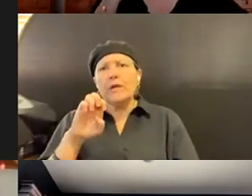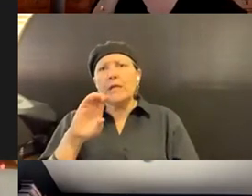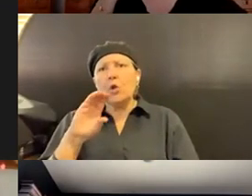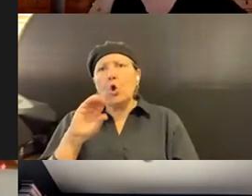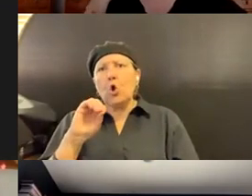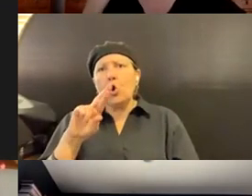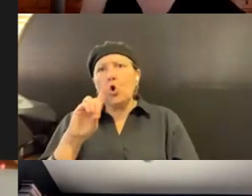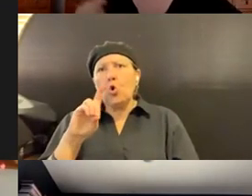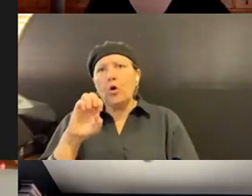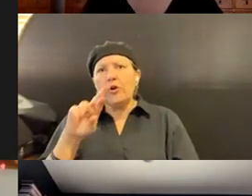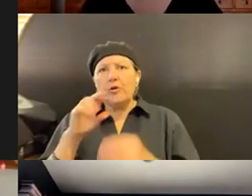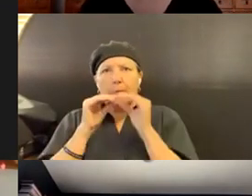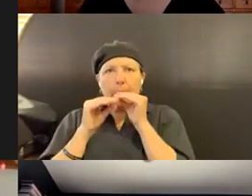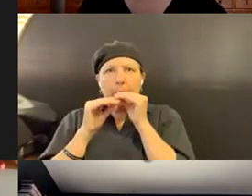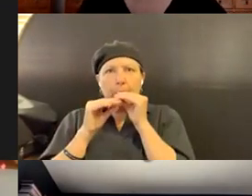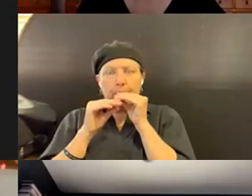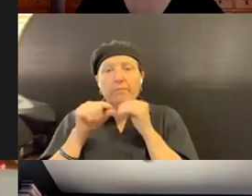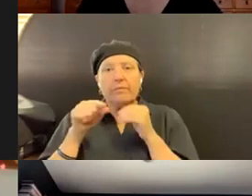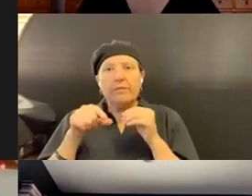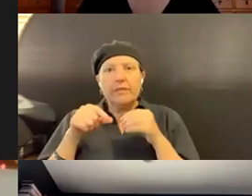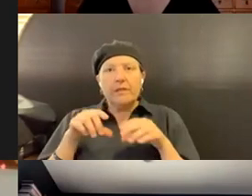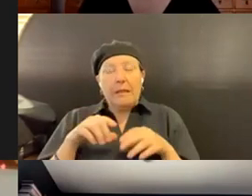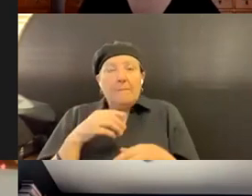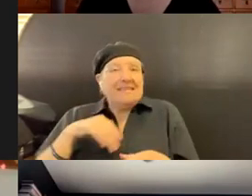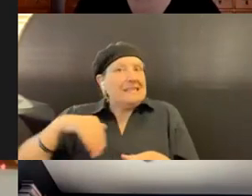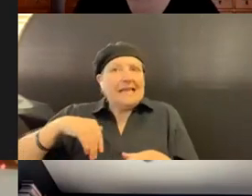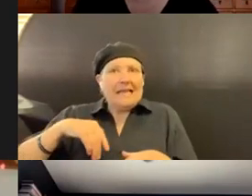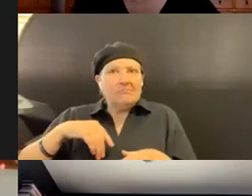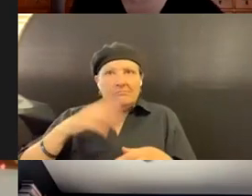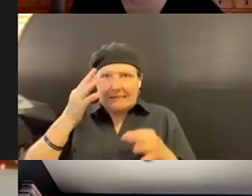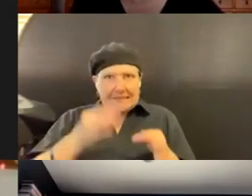talked to Miss Tudhill about if that's going to actually work out.